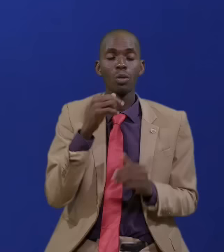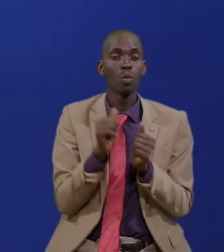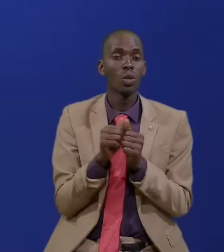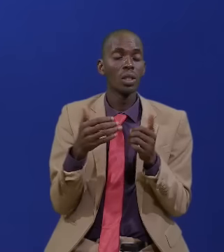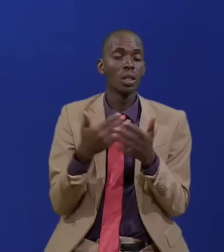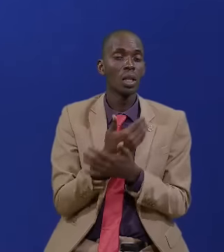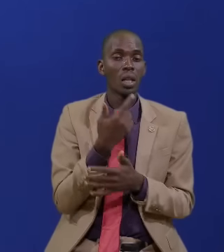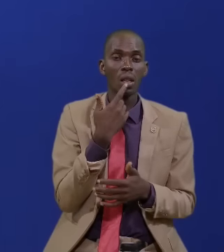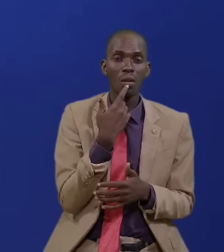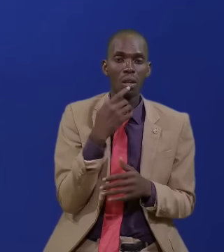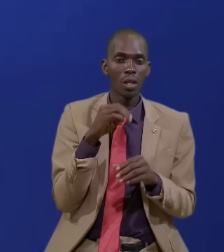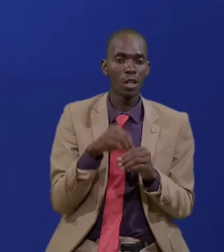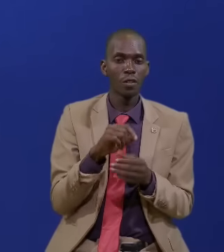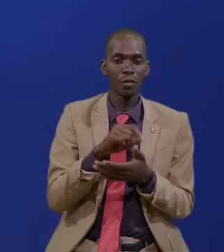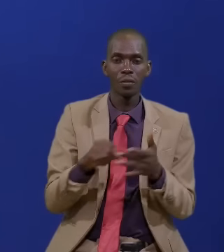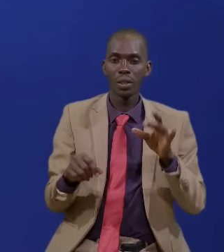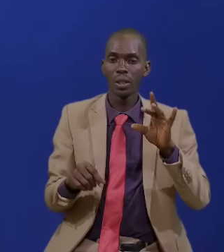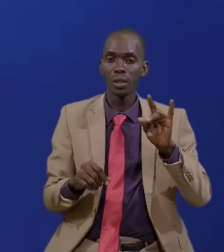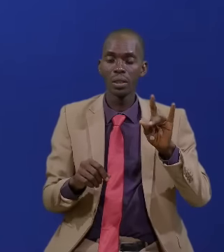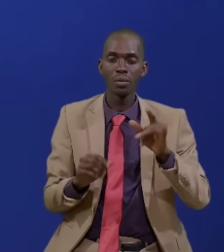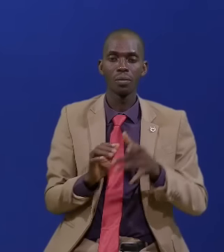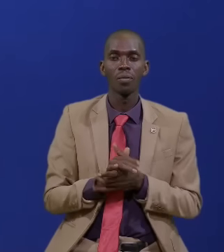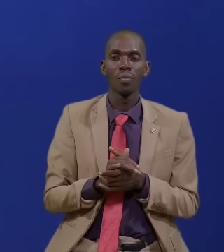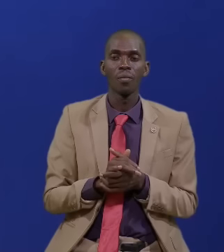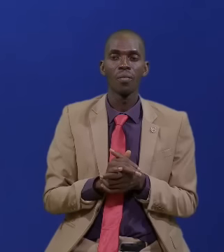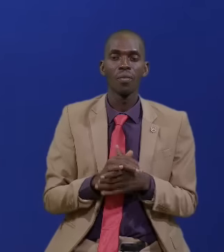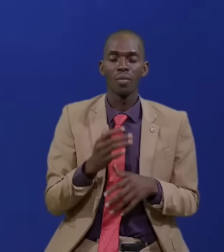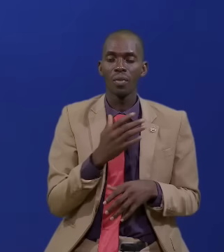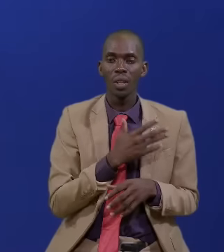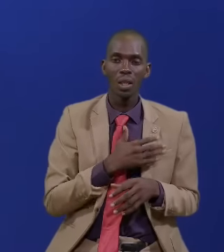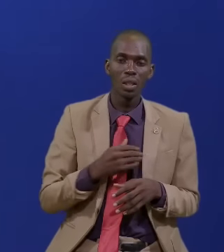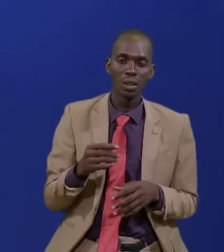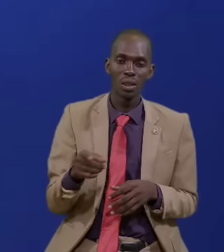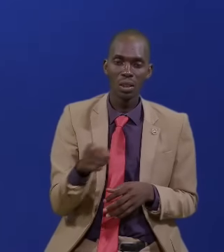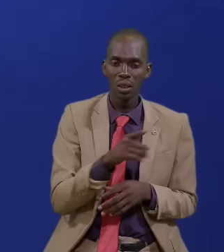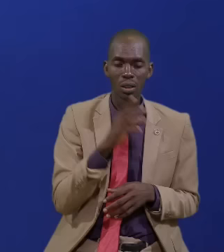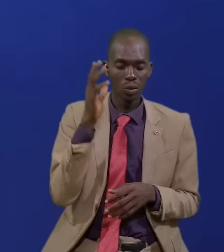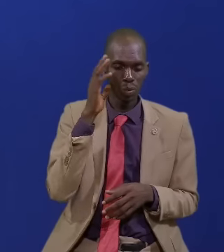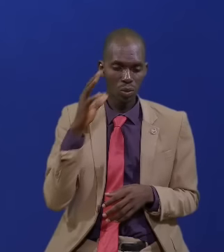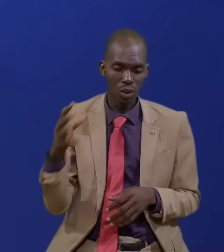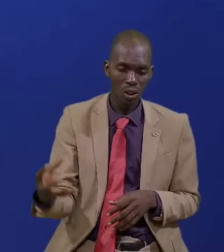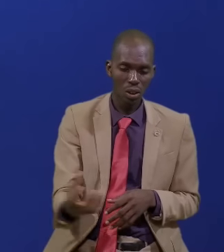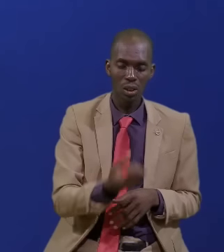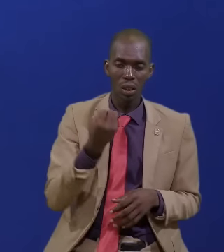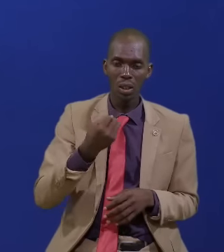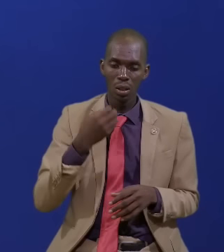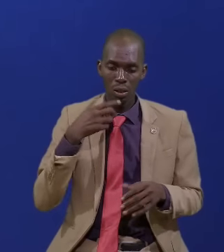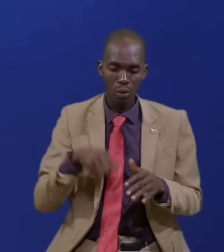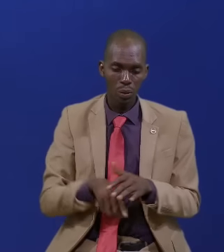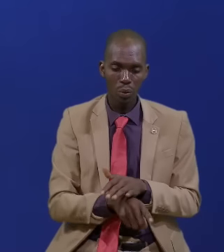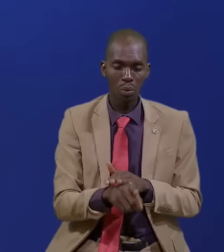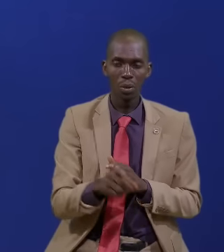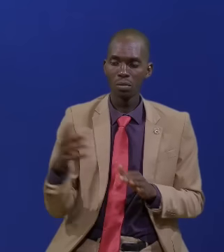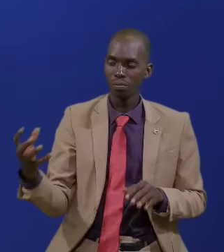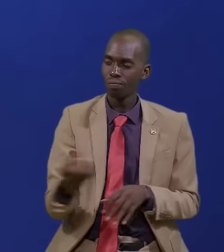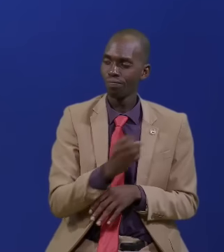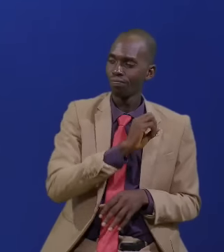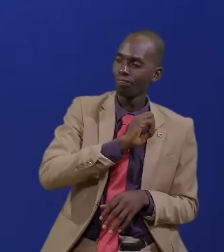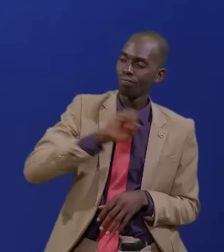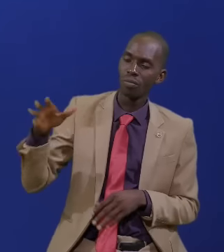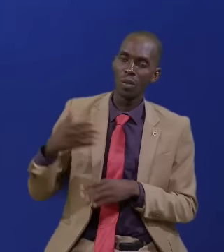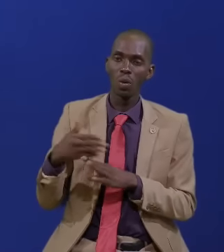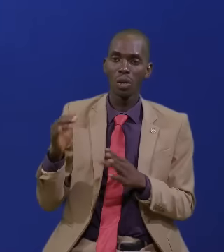18, they shall take up serpents. You throw those serpents away. That serpent will